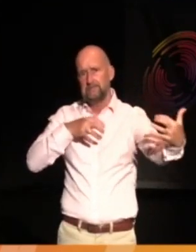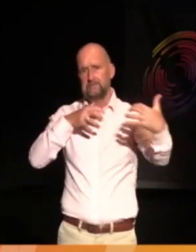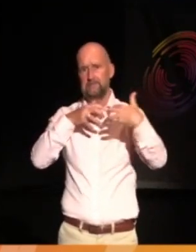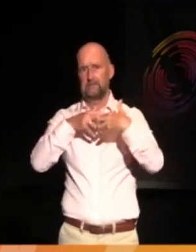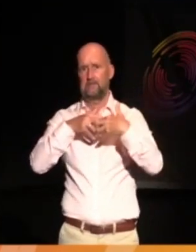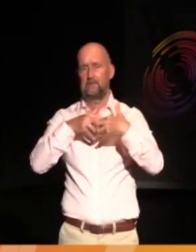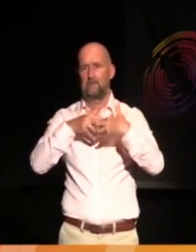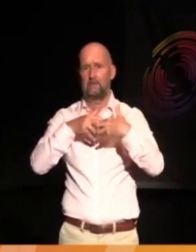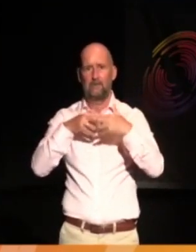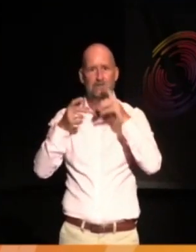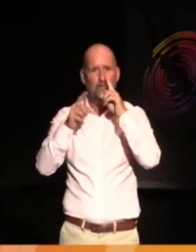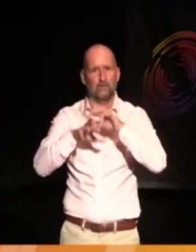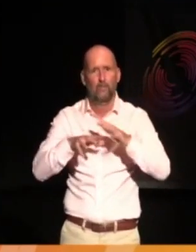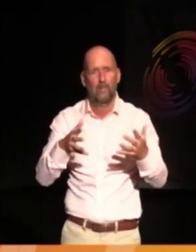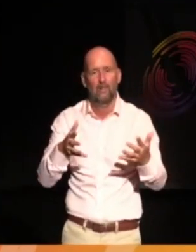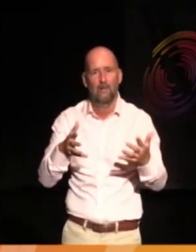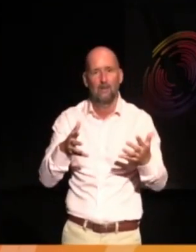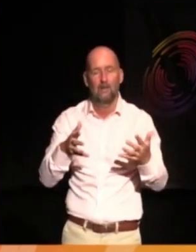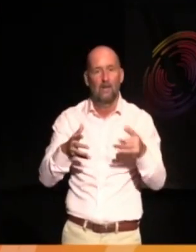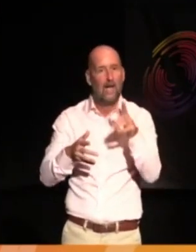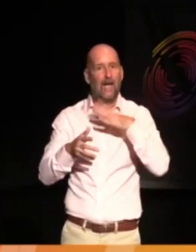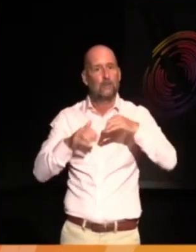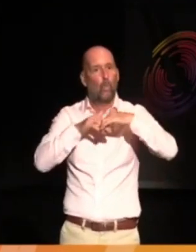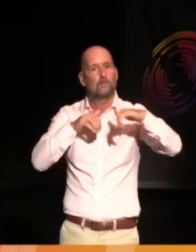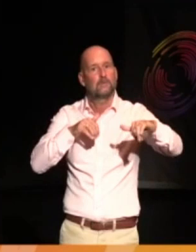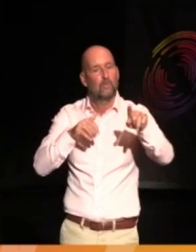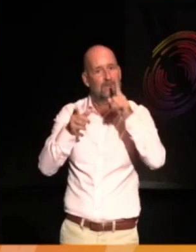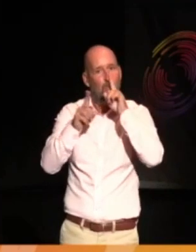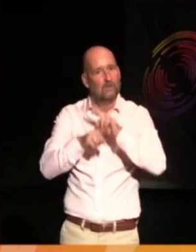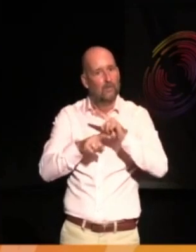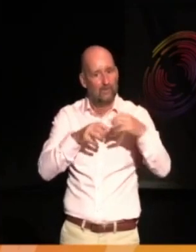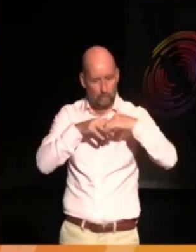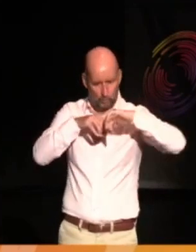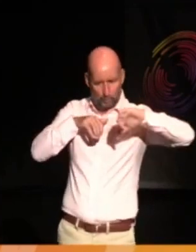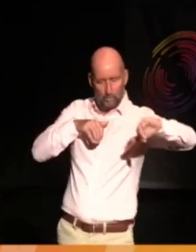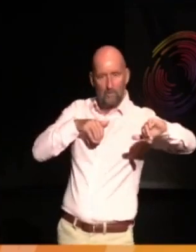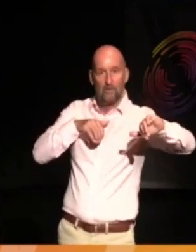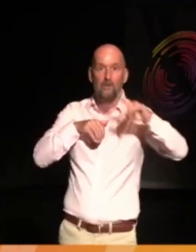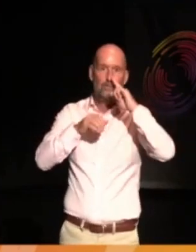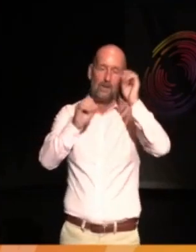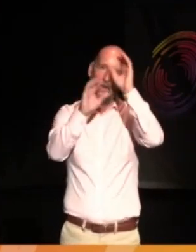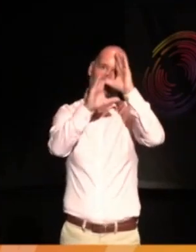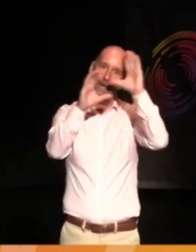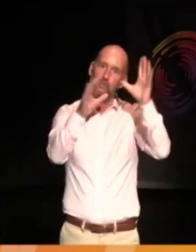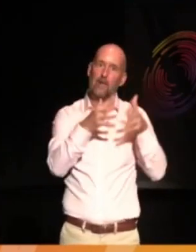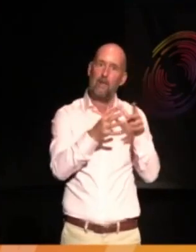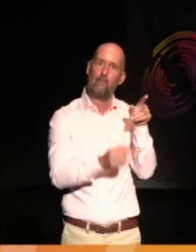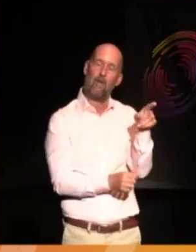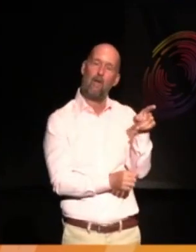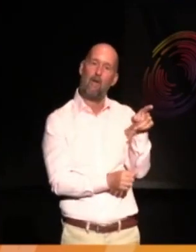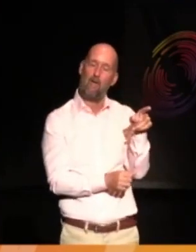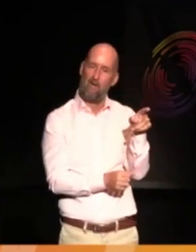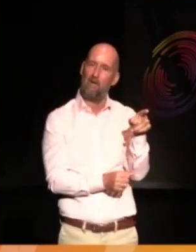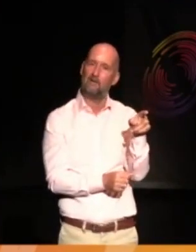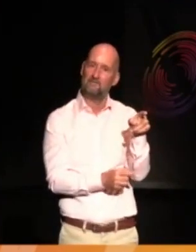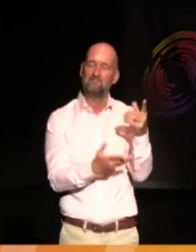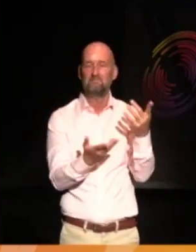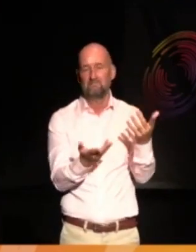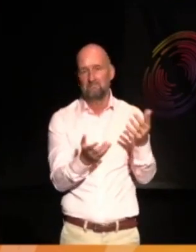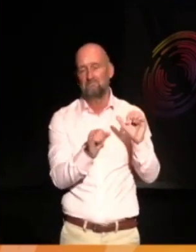because it's not possible. Not that I want one, but it's actually not possible. One could imagine in America a real